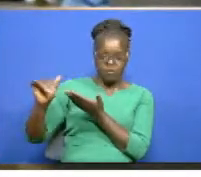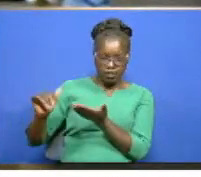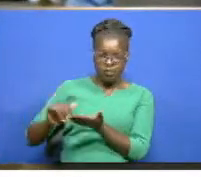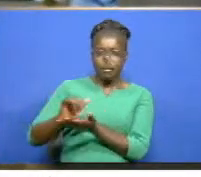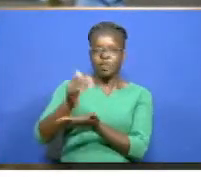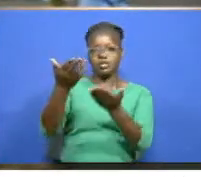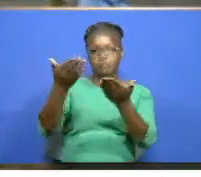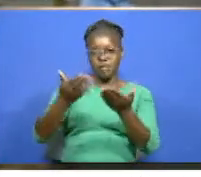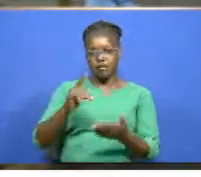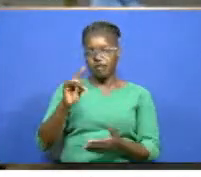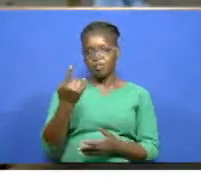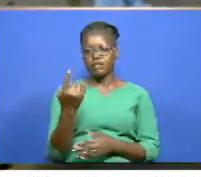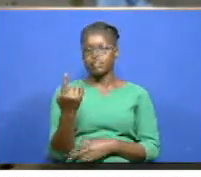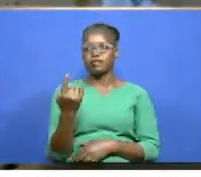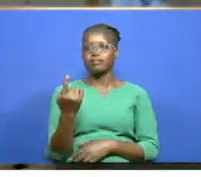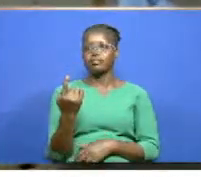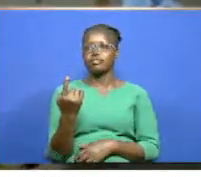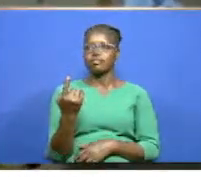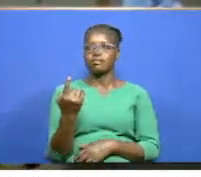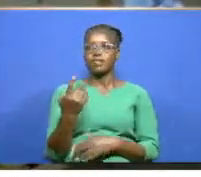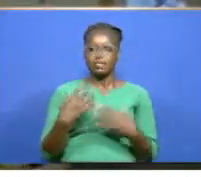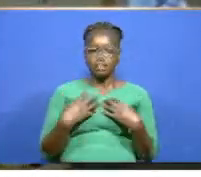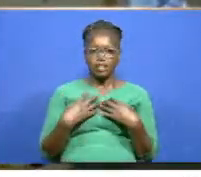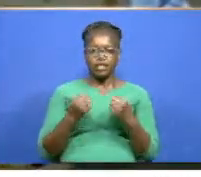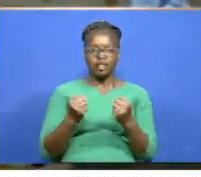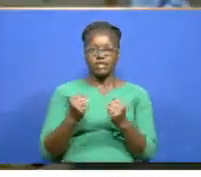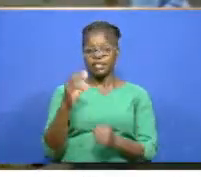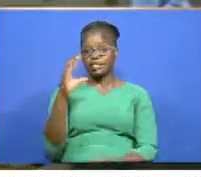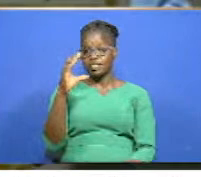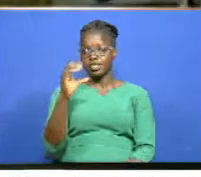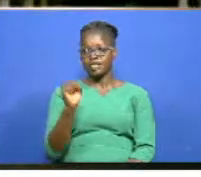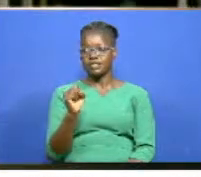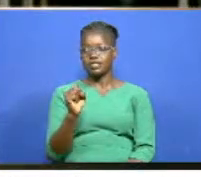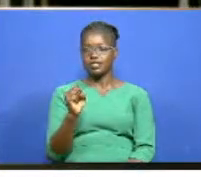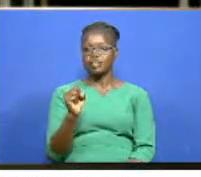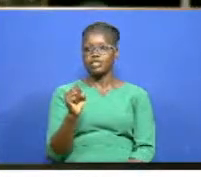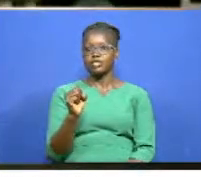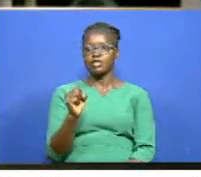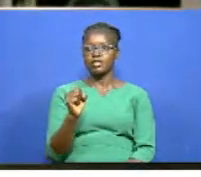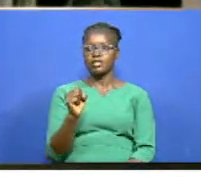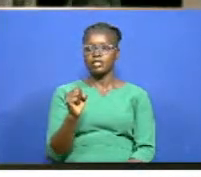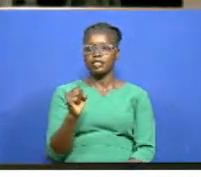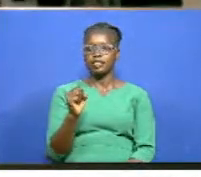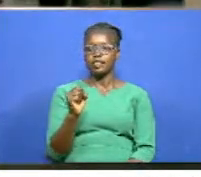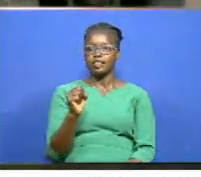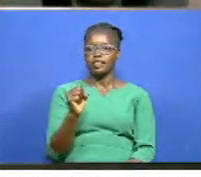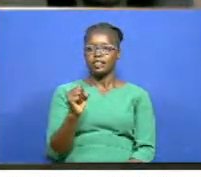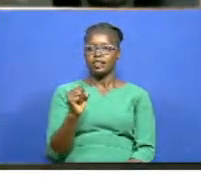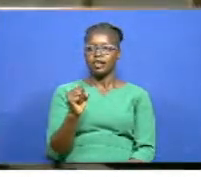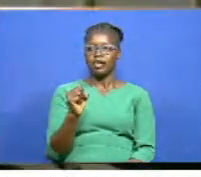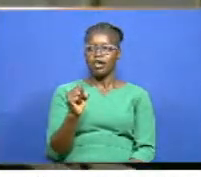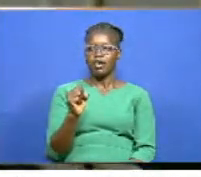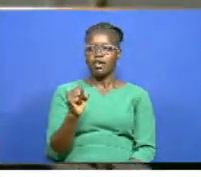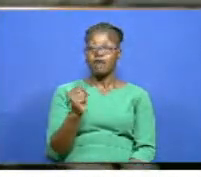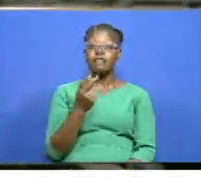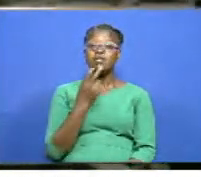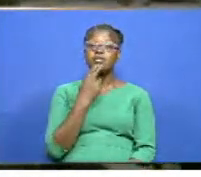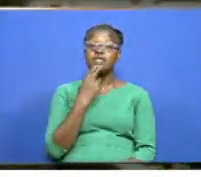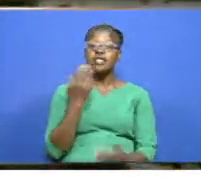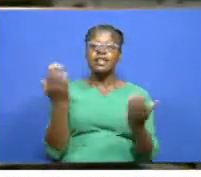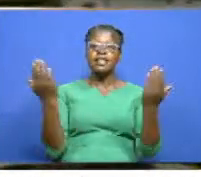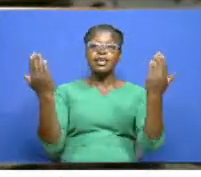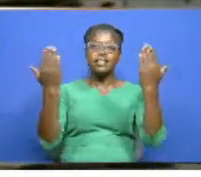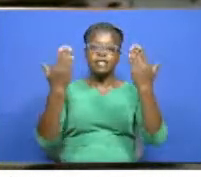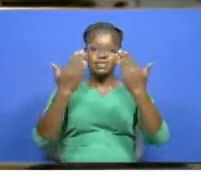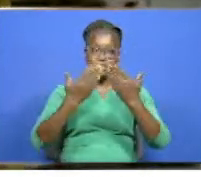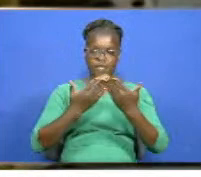vaccine. And of course, the health CS had alluded that on Tuesday night is when